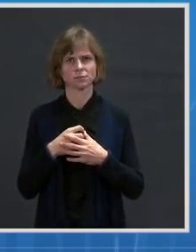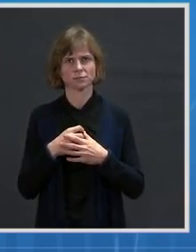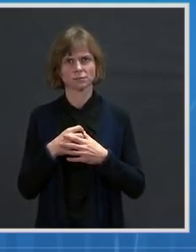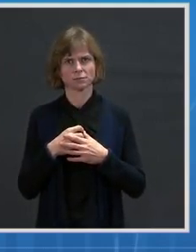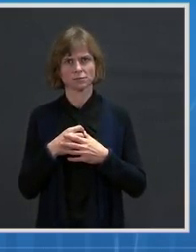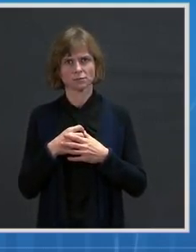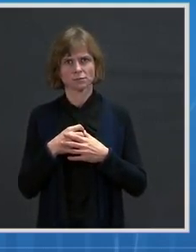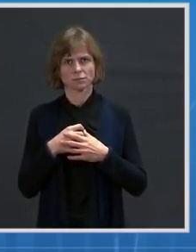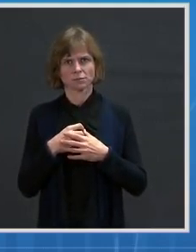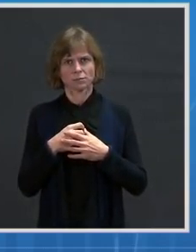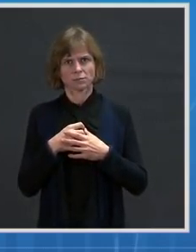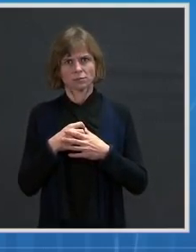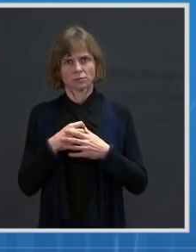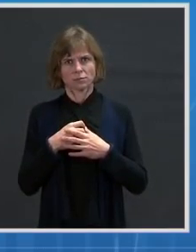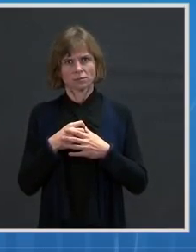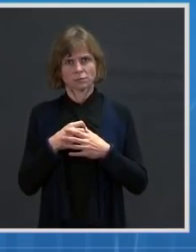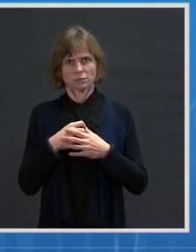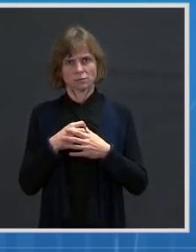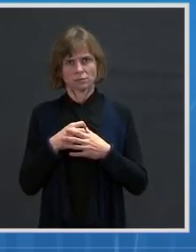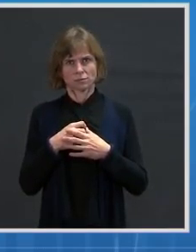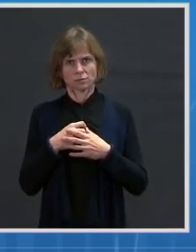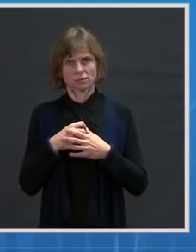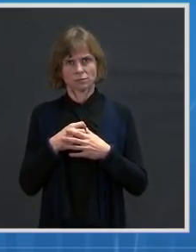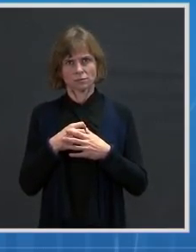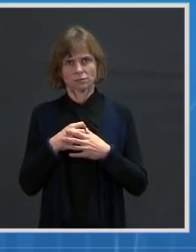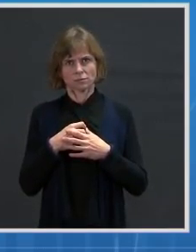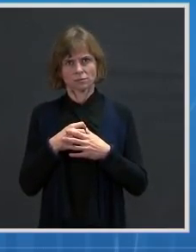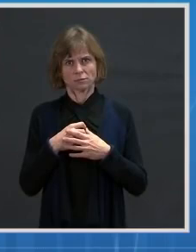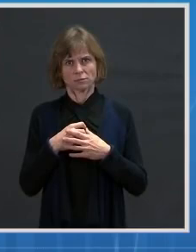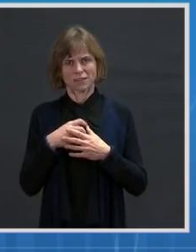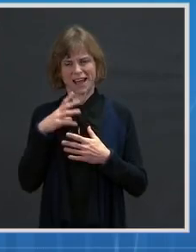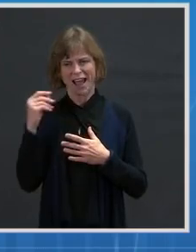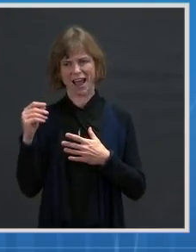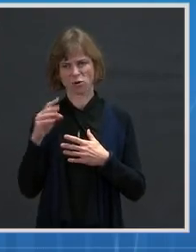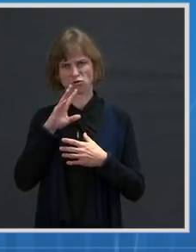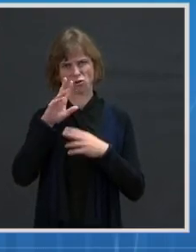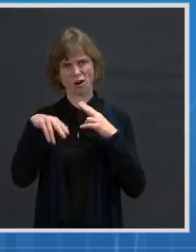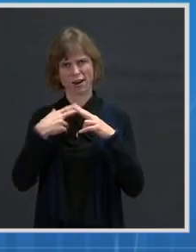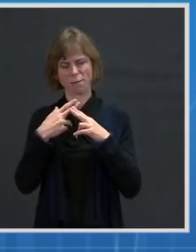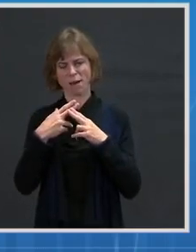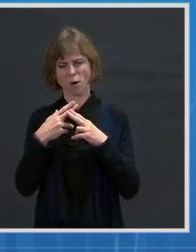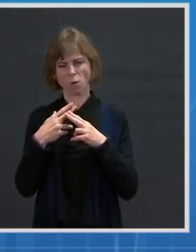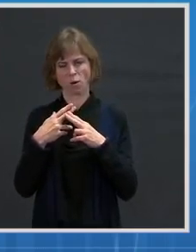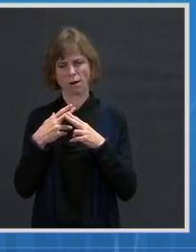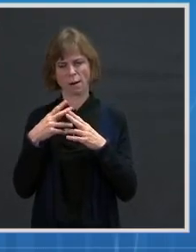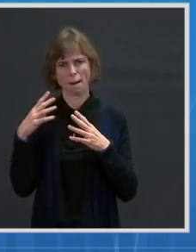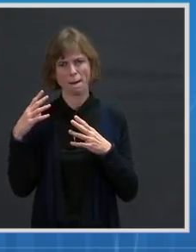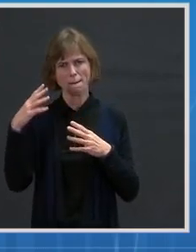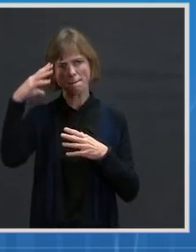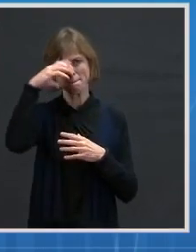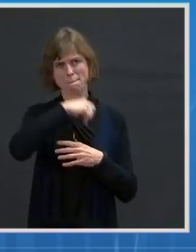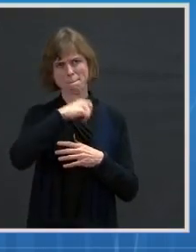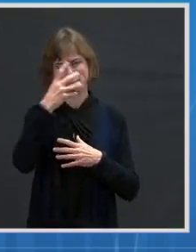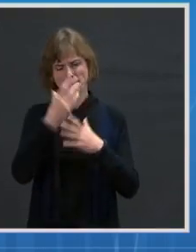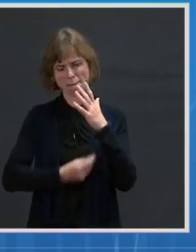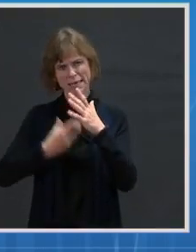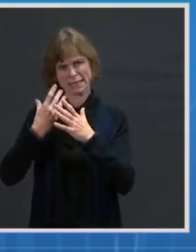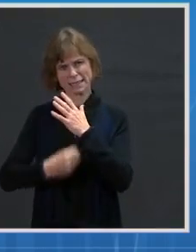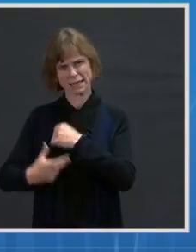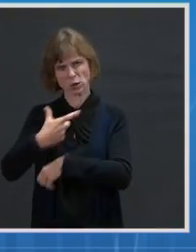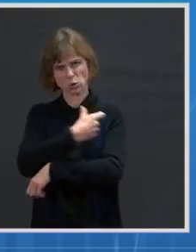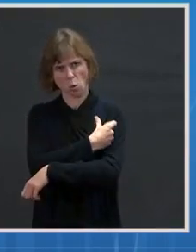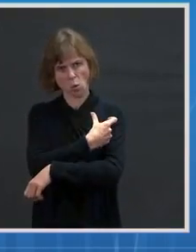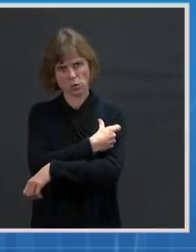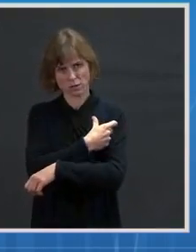in looking for counting for the missing doses of vaccine, have all of the doses that have